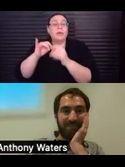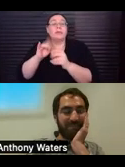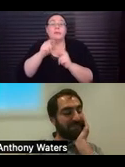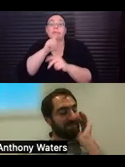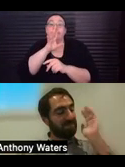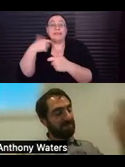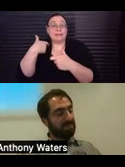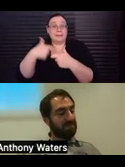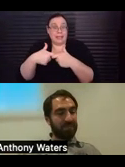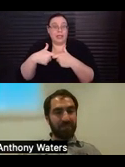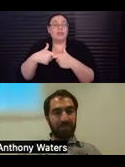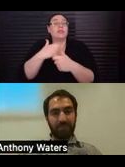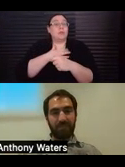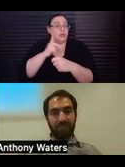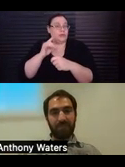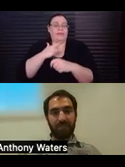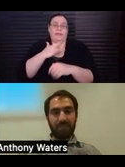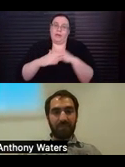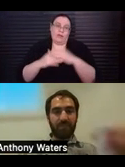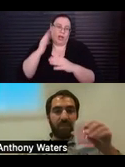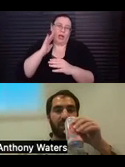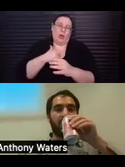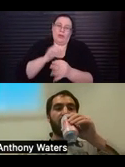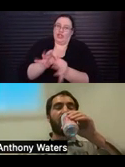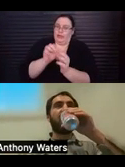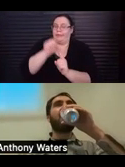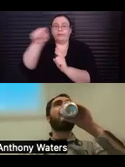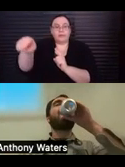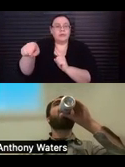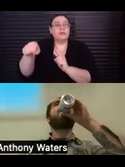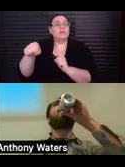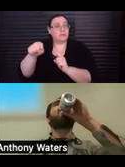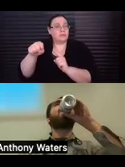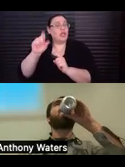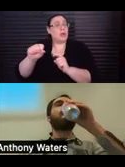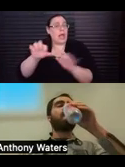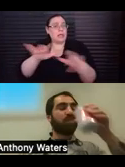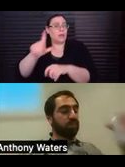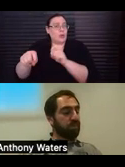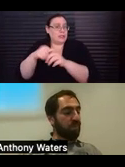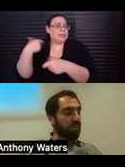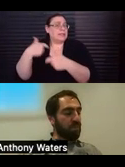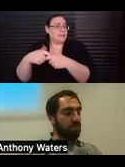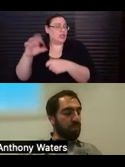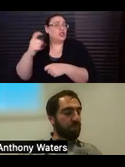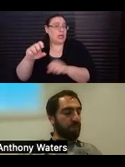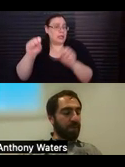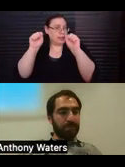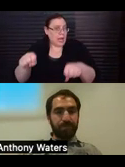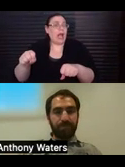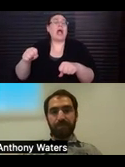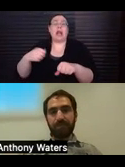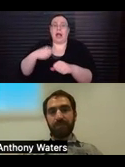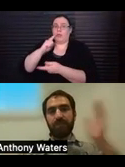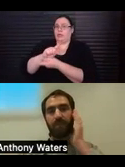Also, please feel free, and I know this is being interpreted, to put Spanish questions in the chat as well, and I will translate those